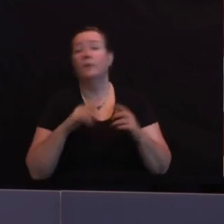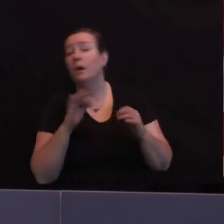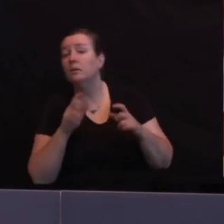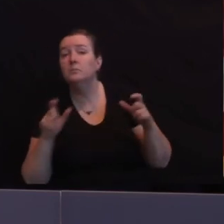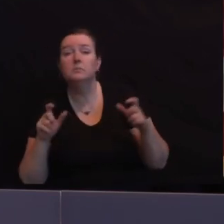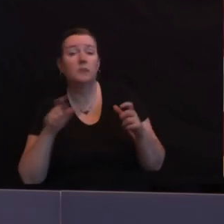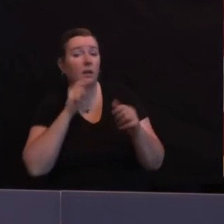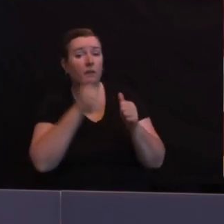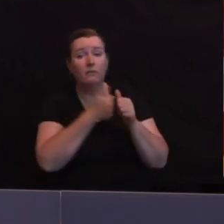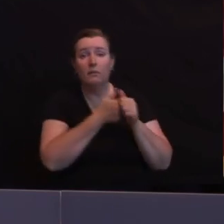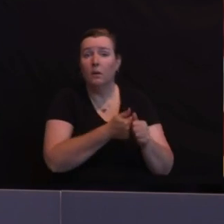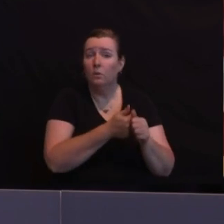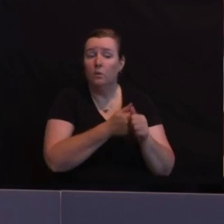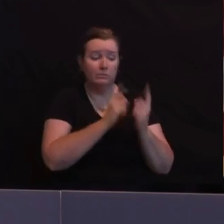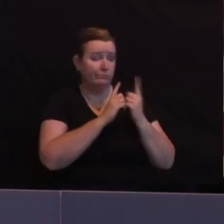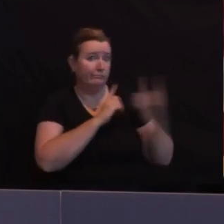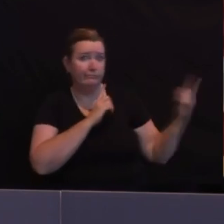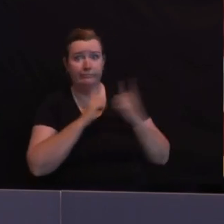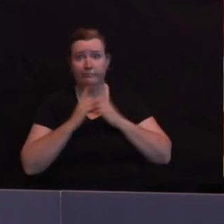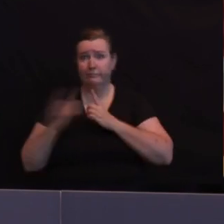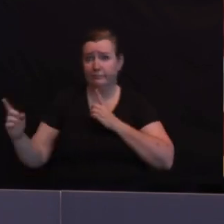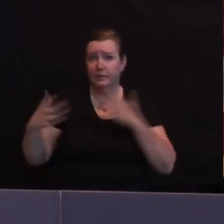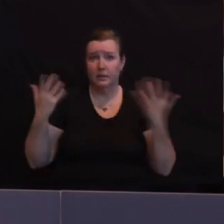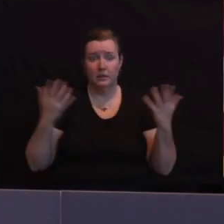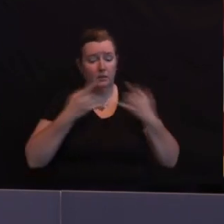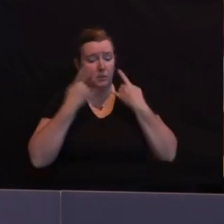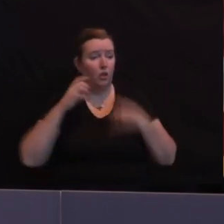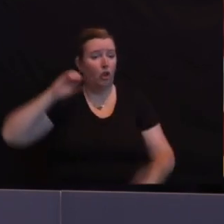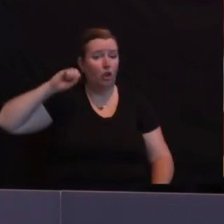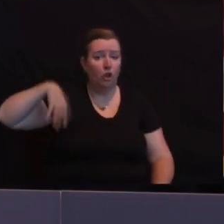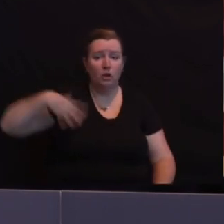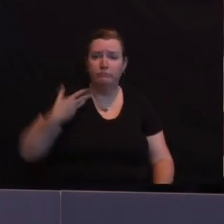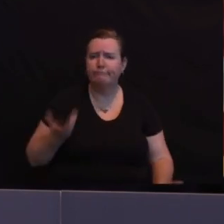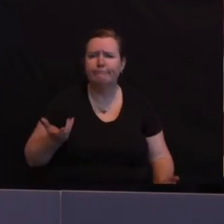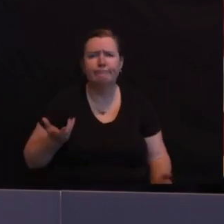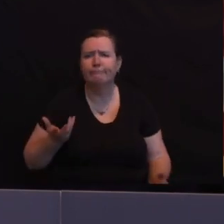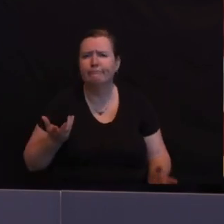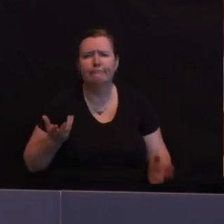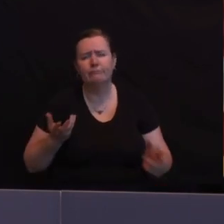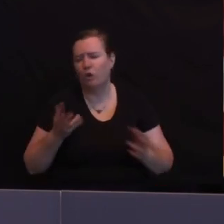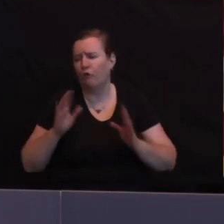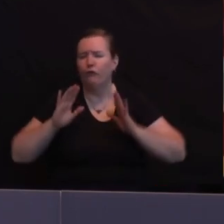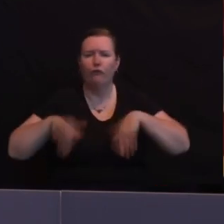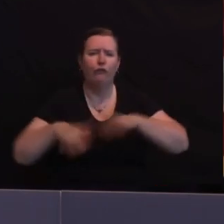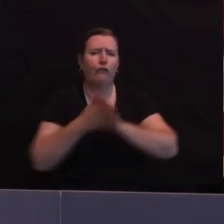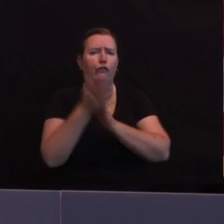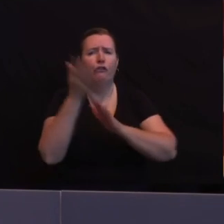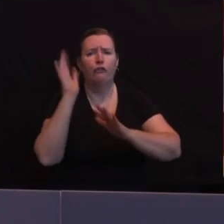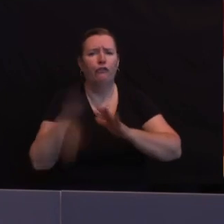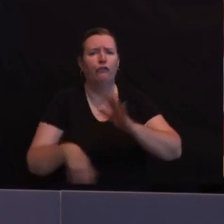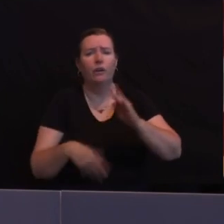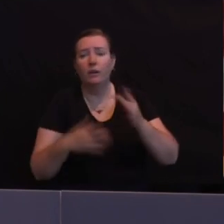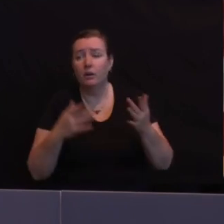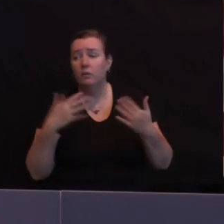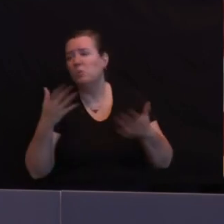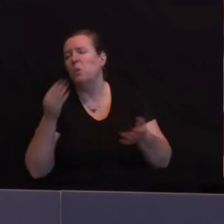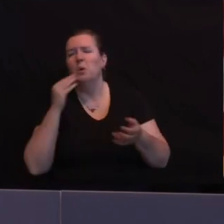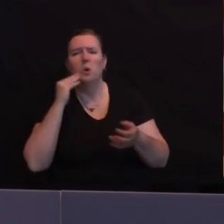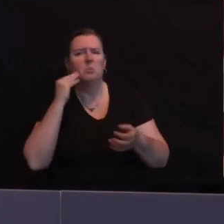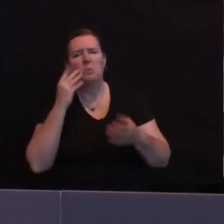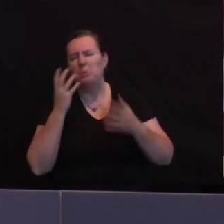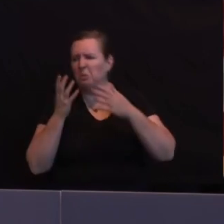to social distancing, masking guidelines, washing your hands, staying home if you're sick,